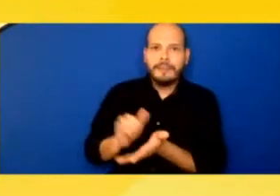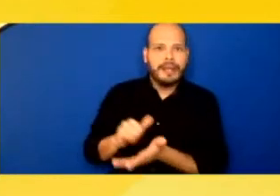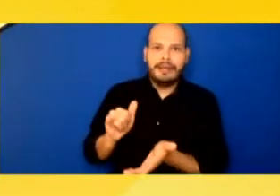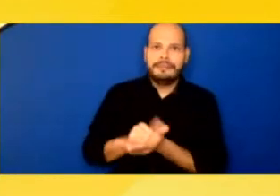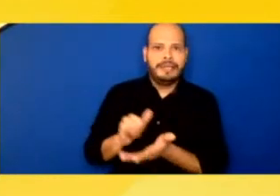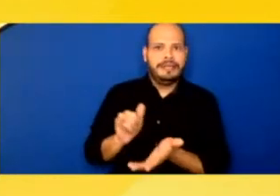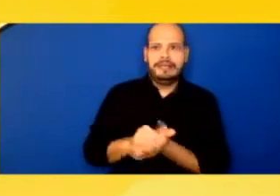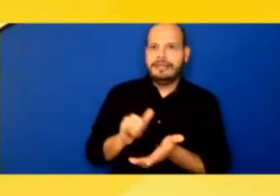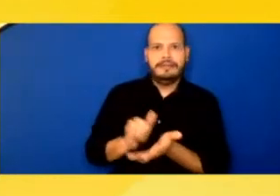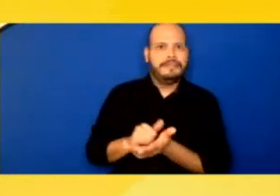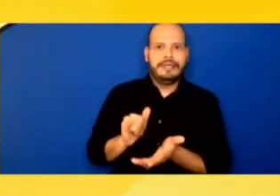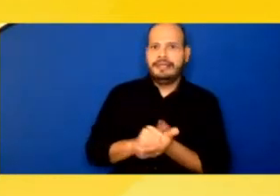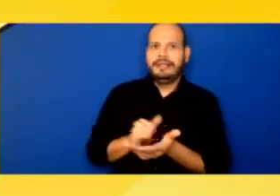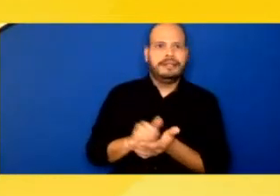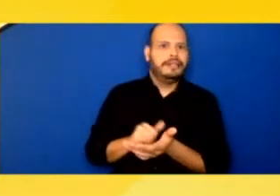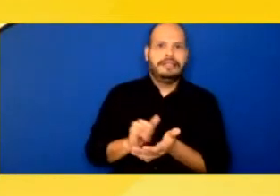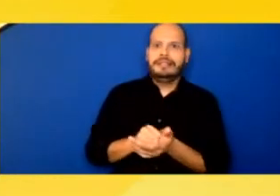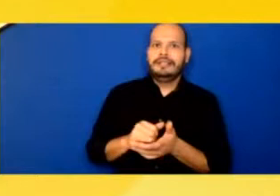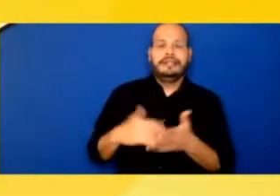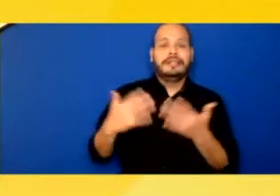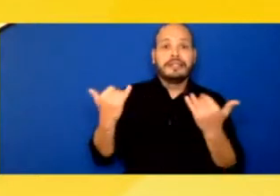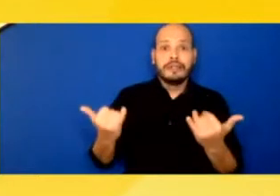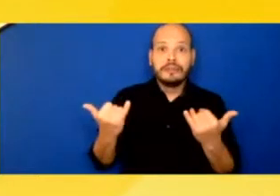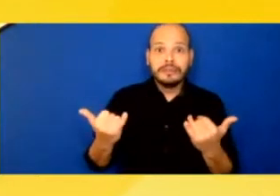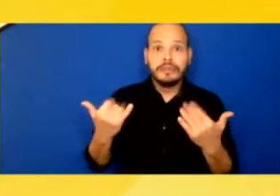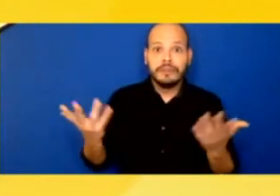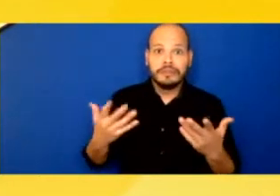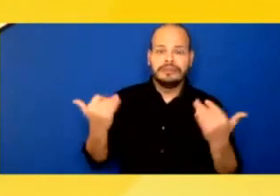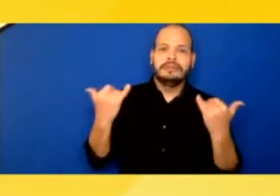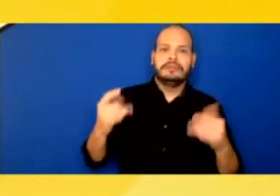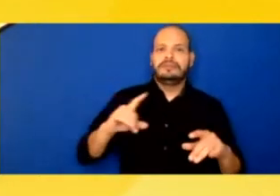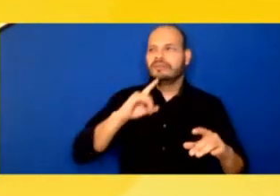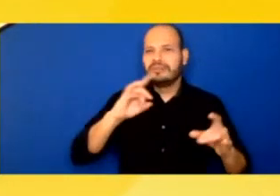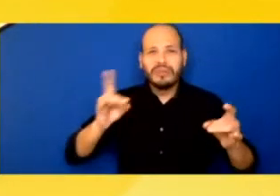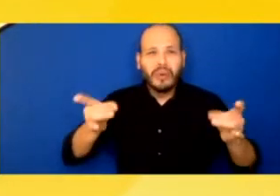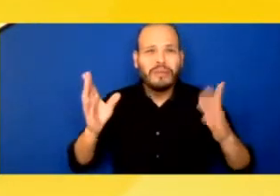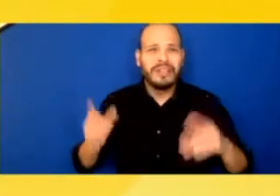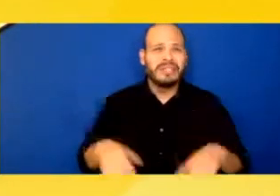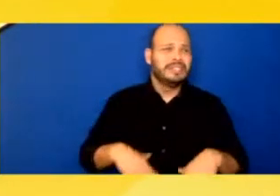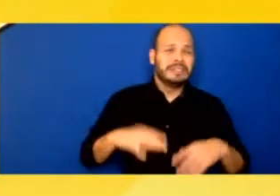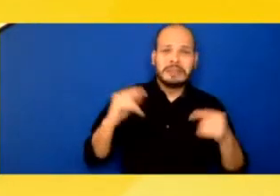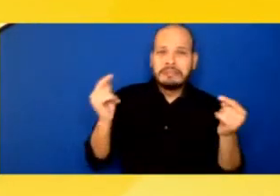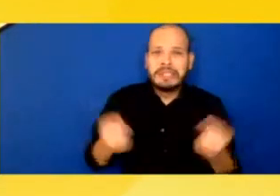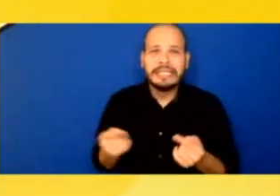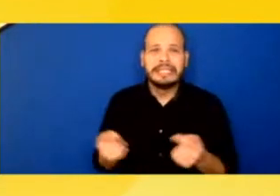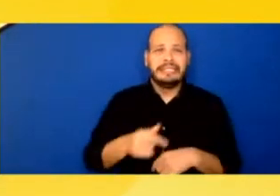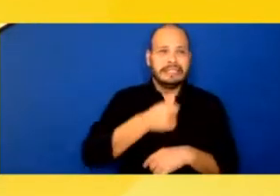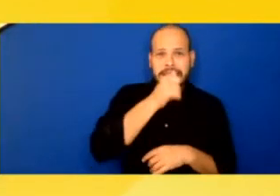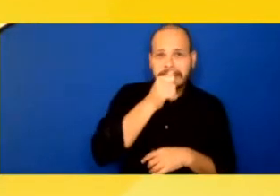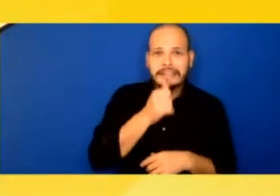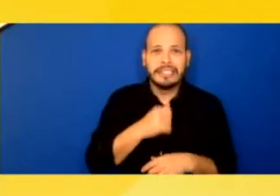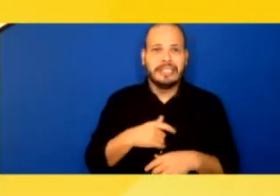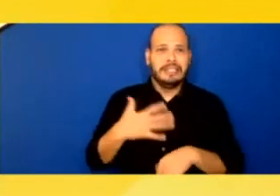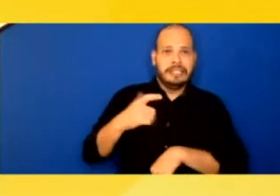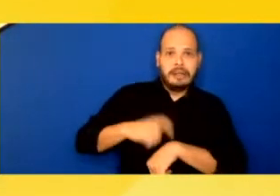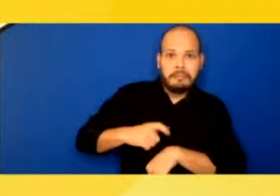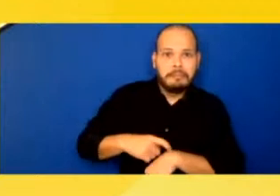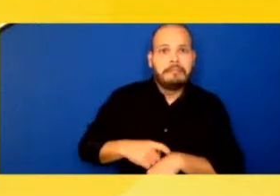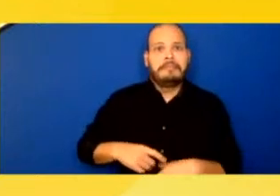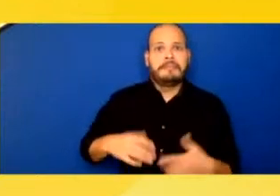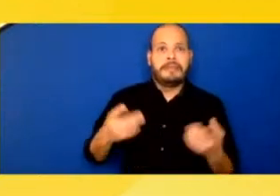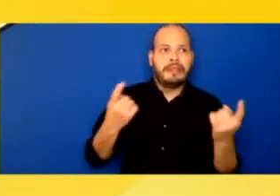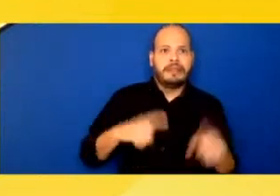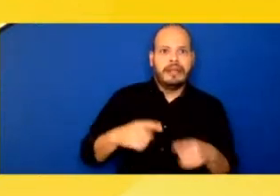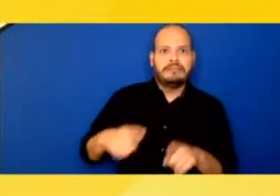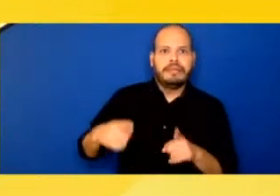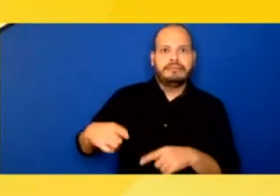possible and so very necessary. Times where what is going on in this election